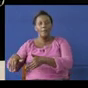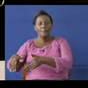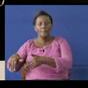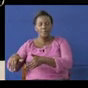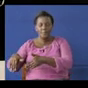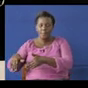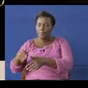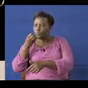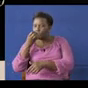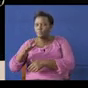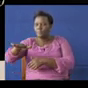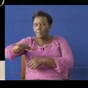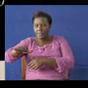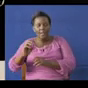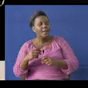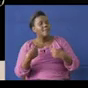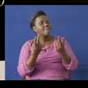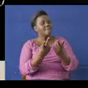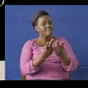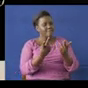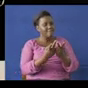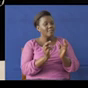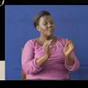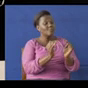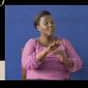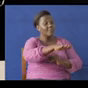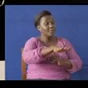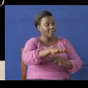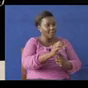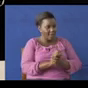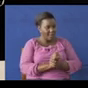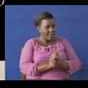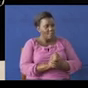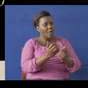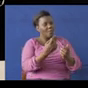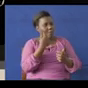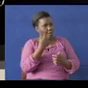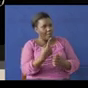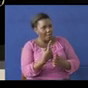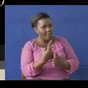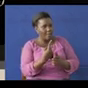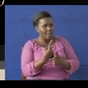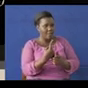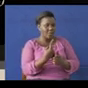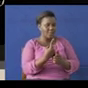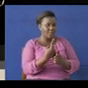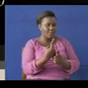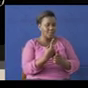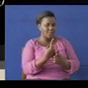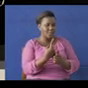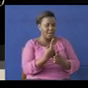prevent pollution and protect the environment by applying the principles of sustainable